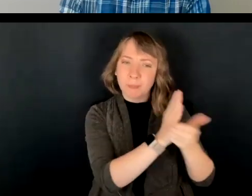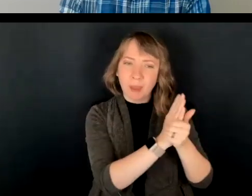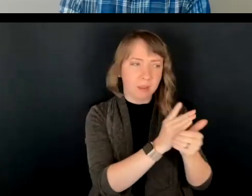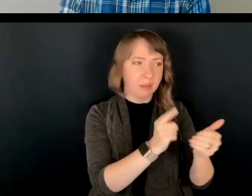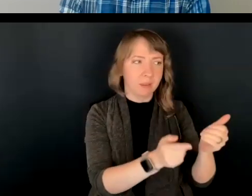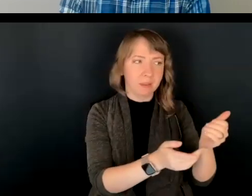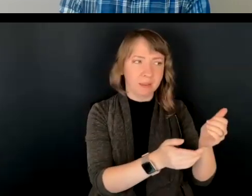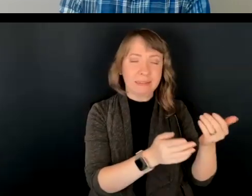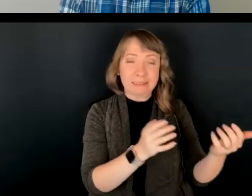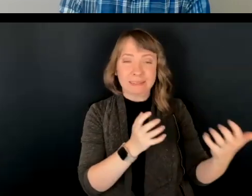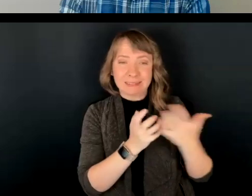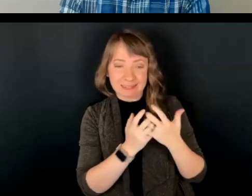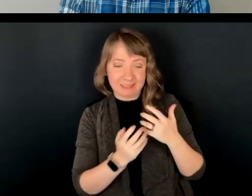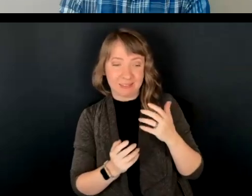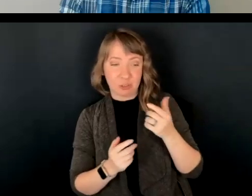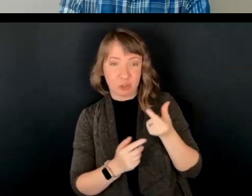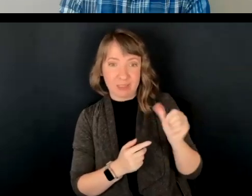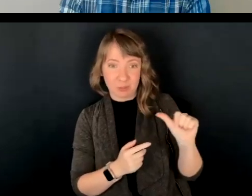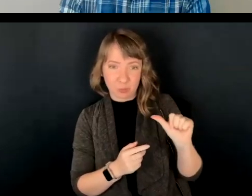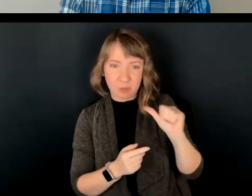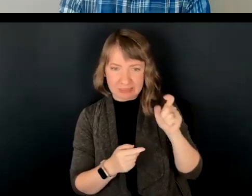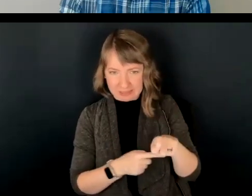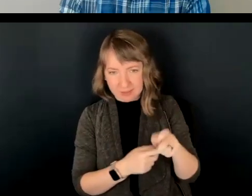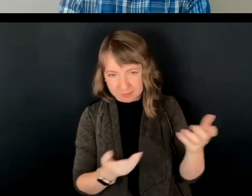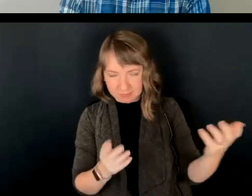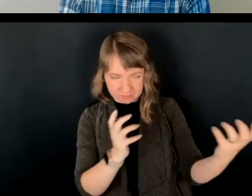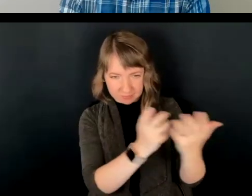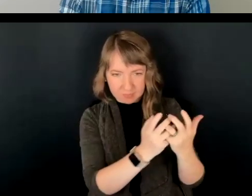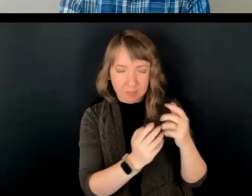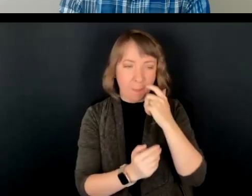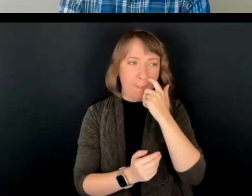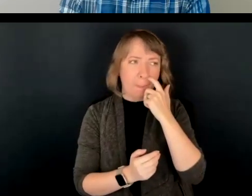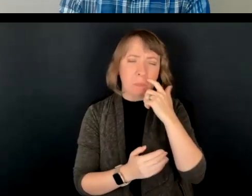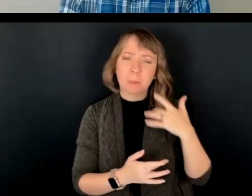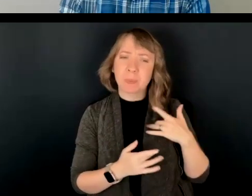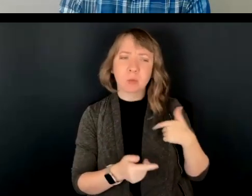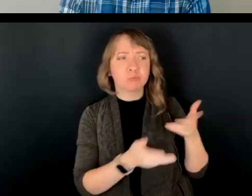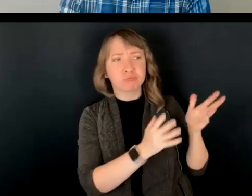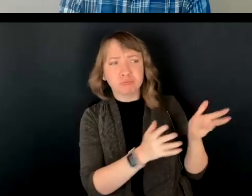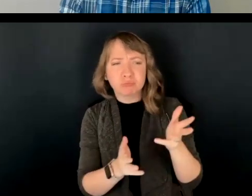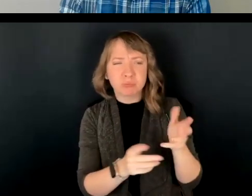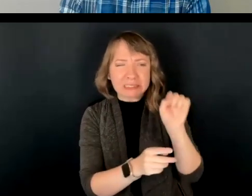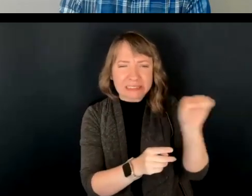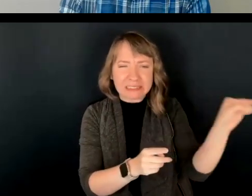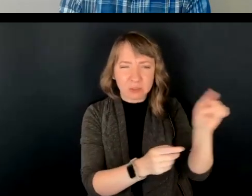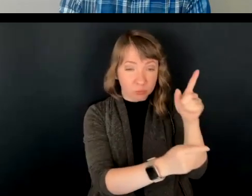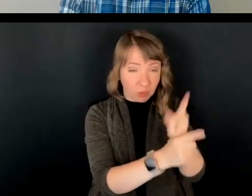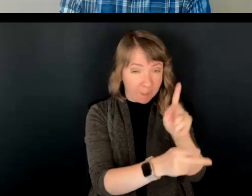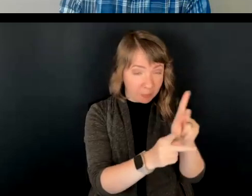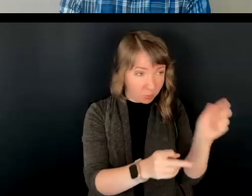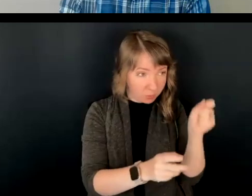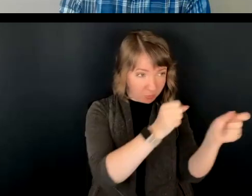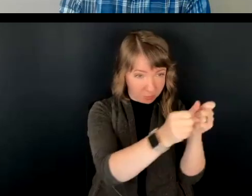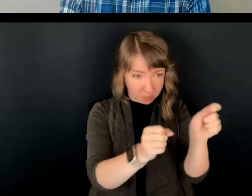agreements has. And, you know, usually with a few conversations with the right people in place, you